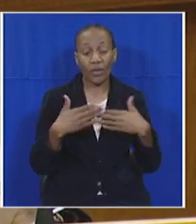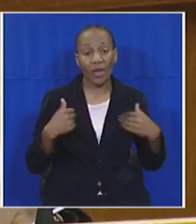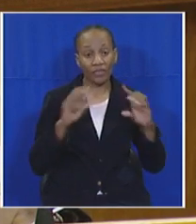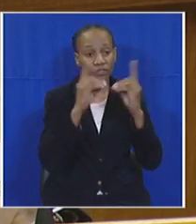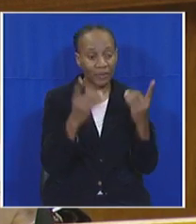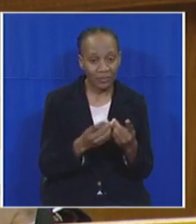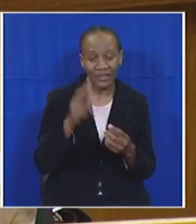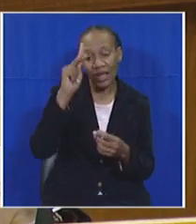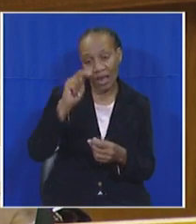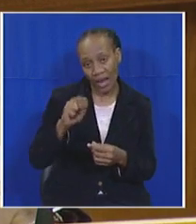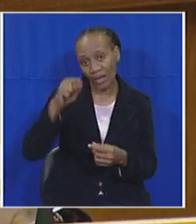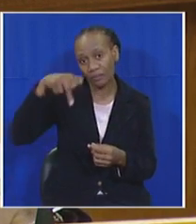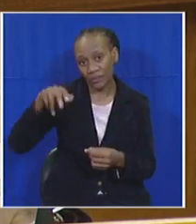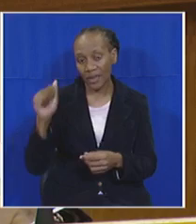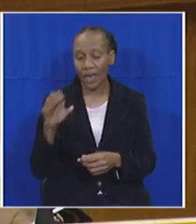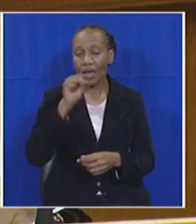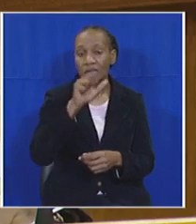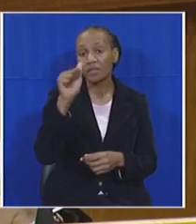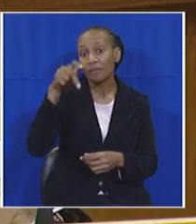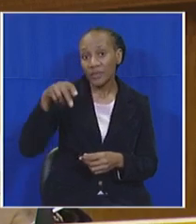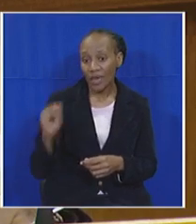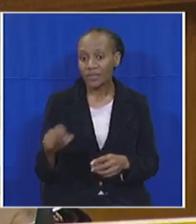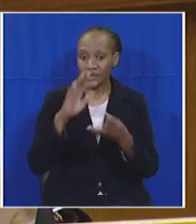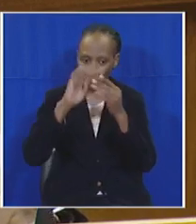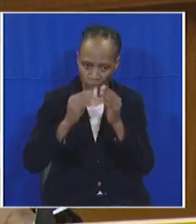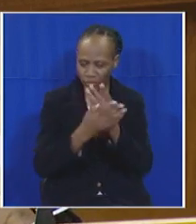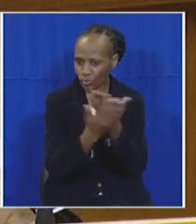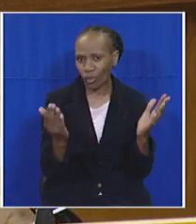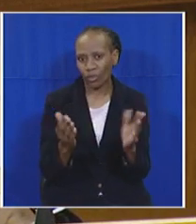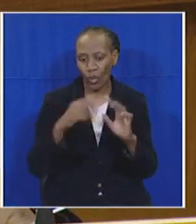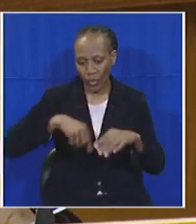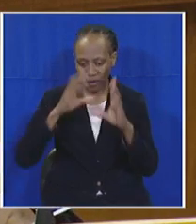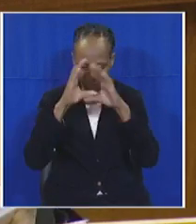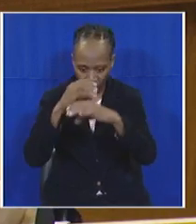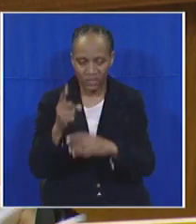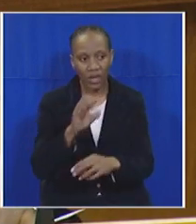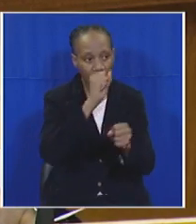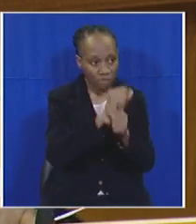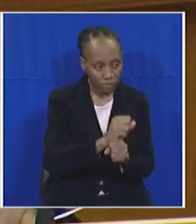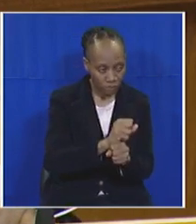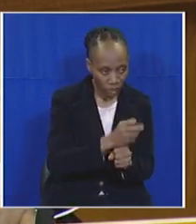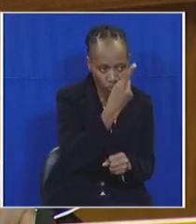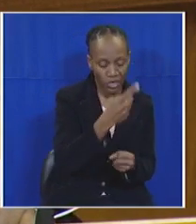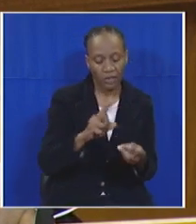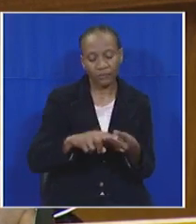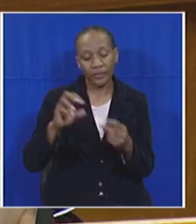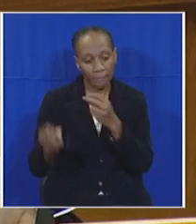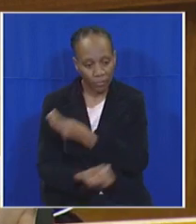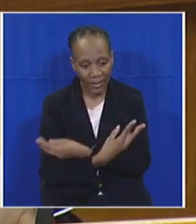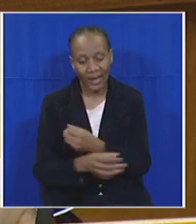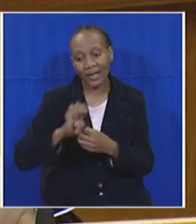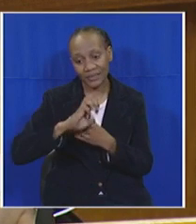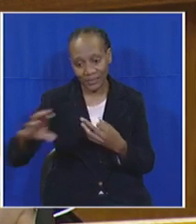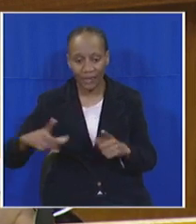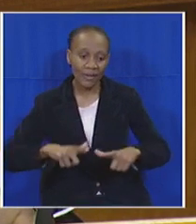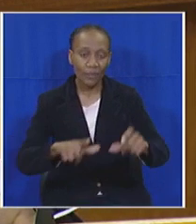Prosecuting Authority, SAPS, and civil society. Our focus is going to be in Gauteng, Eastern Cape, Mpumalanga, and Limpopo,